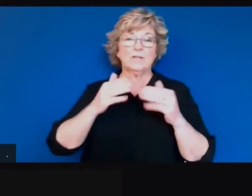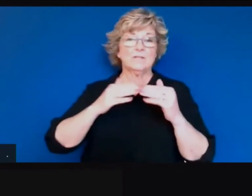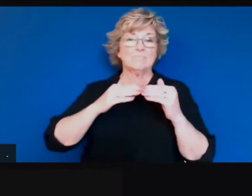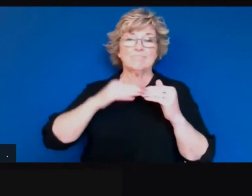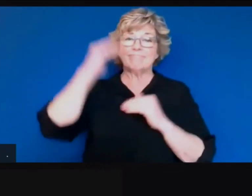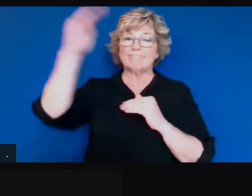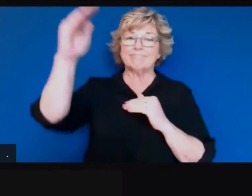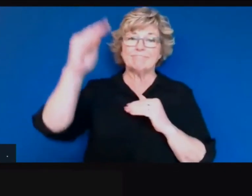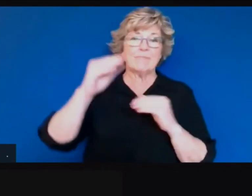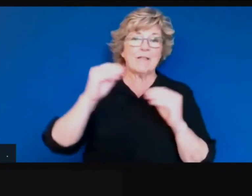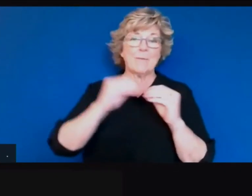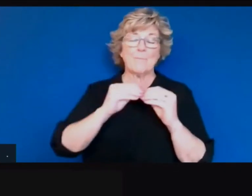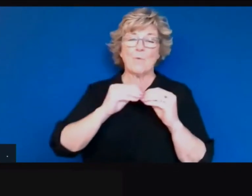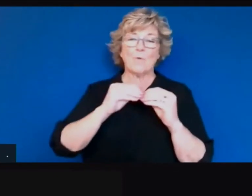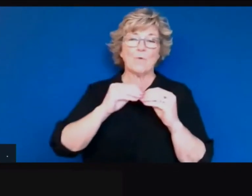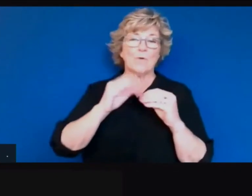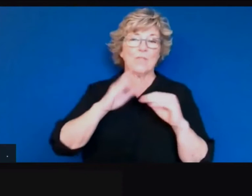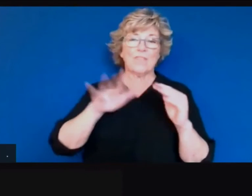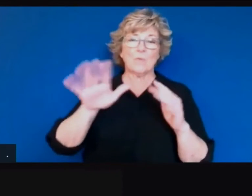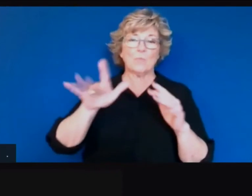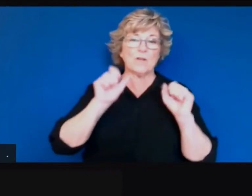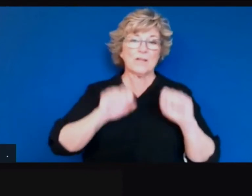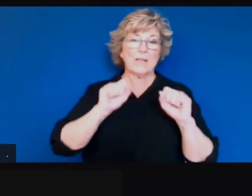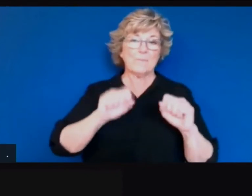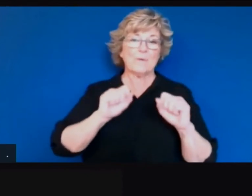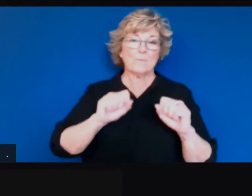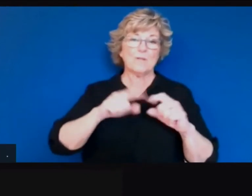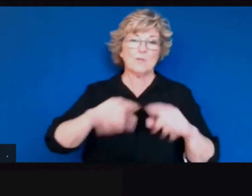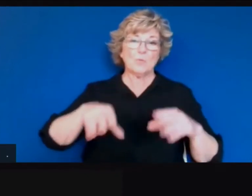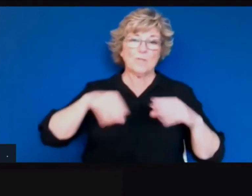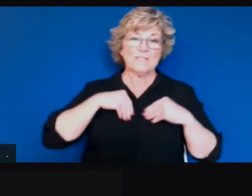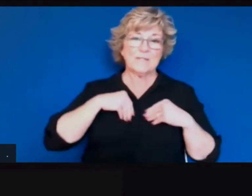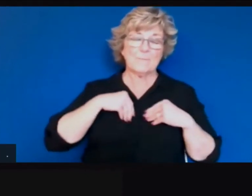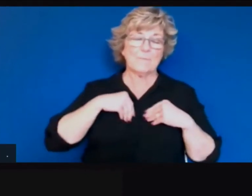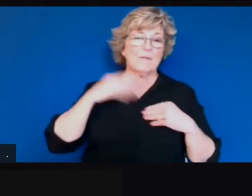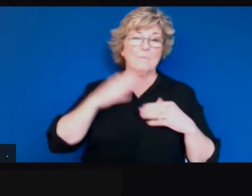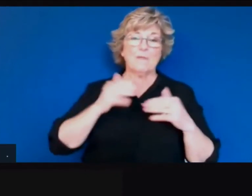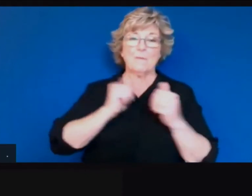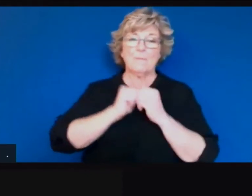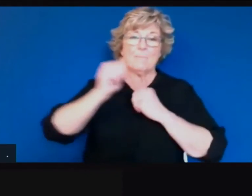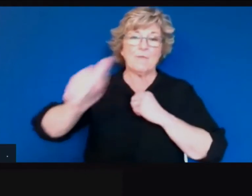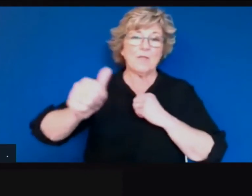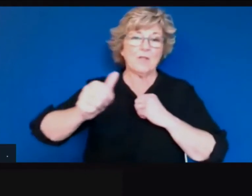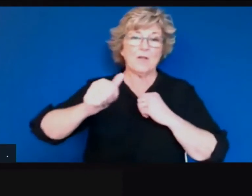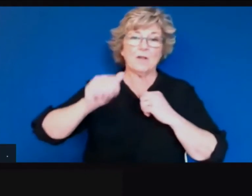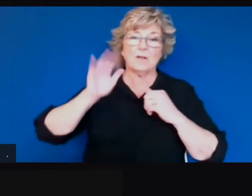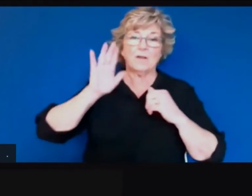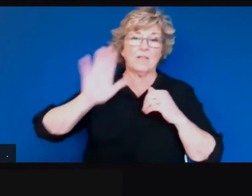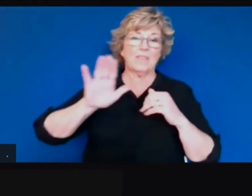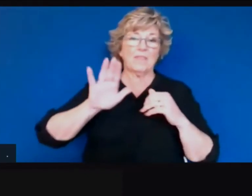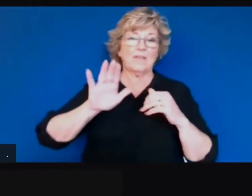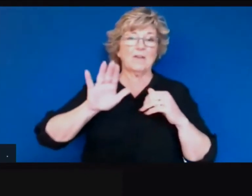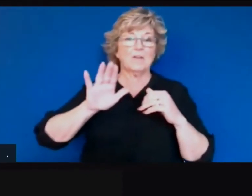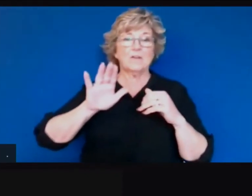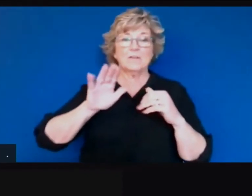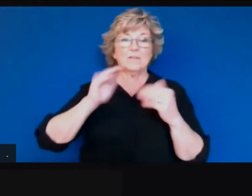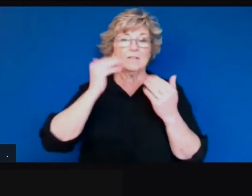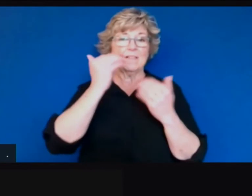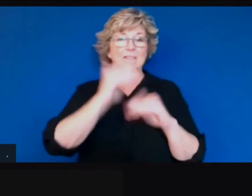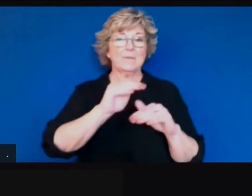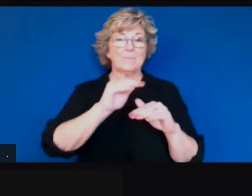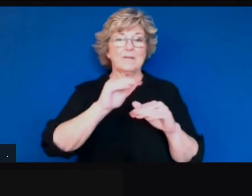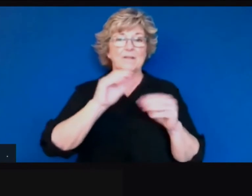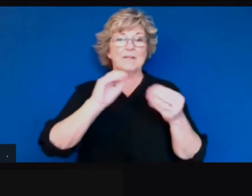existing capacity, and even may go beyond the existing surge capacity that they currently have